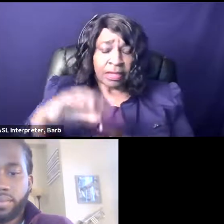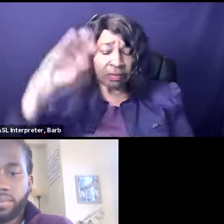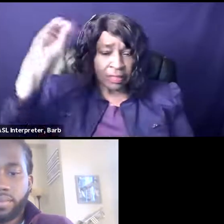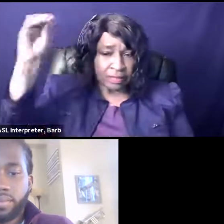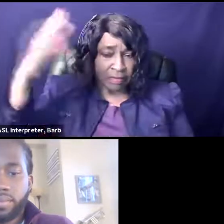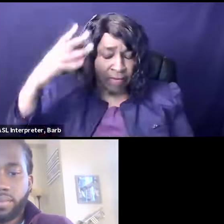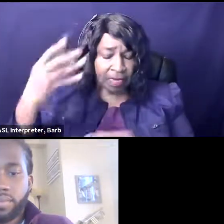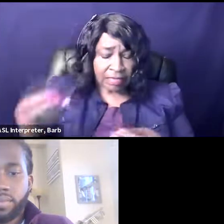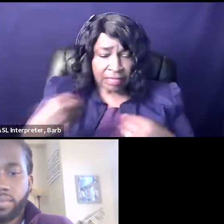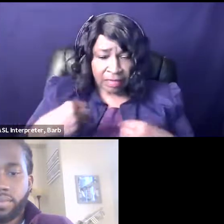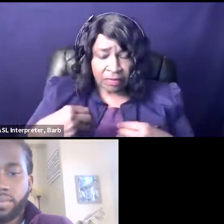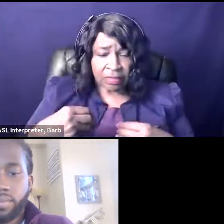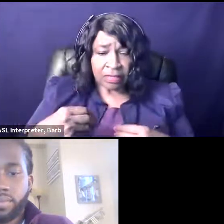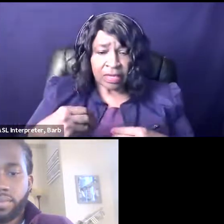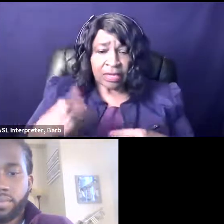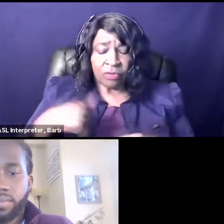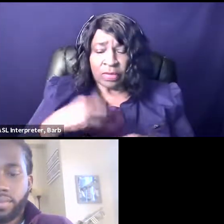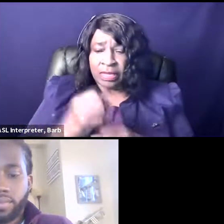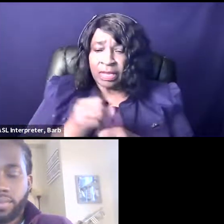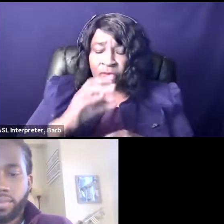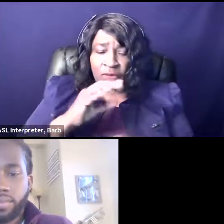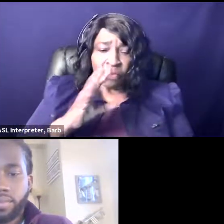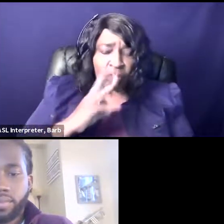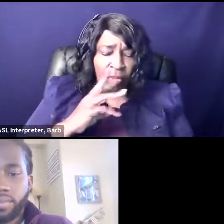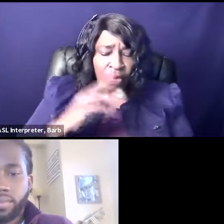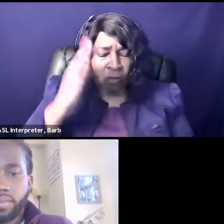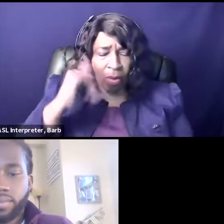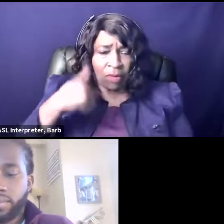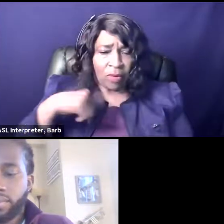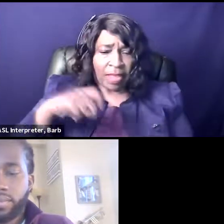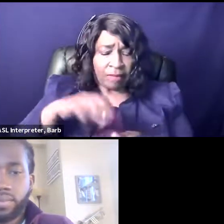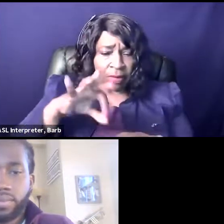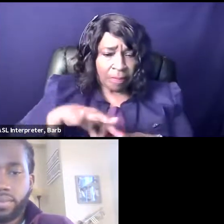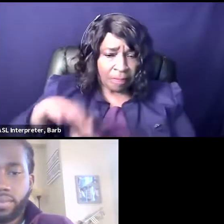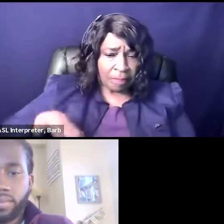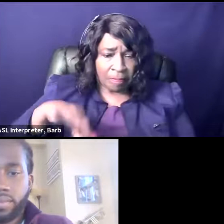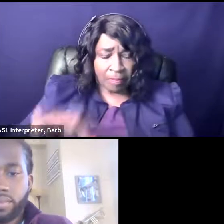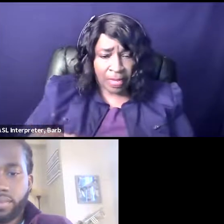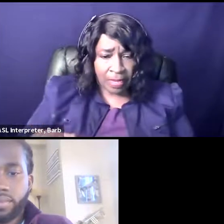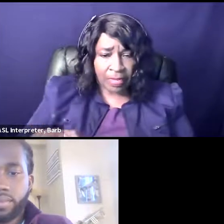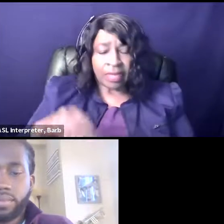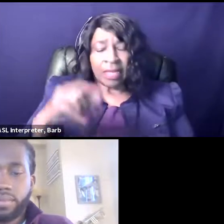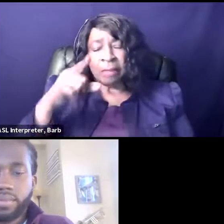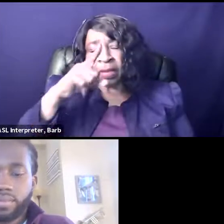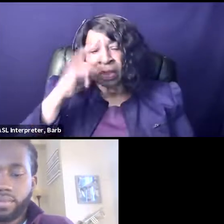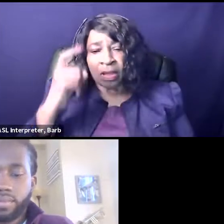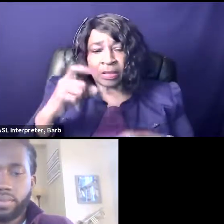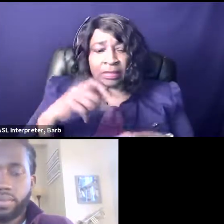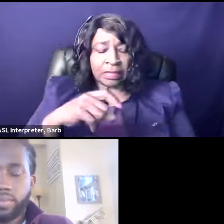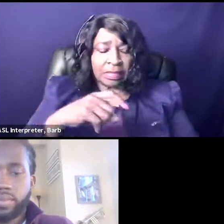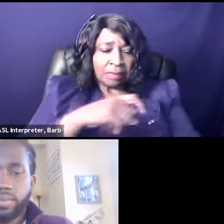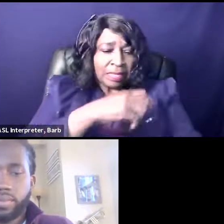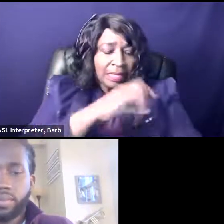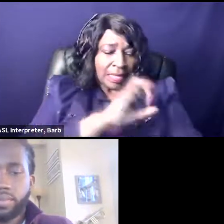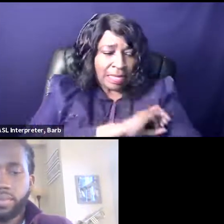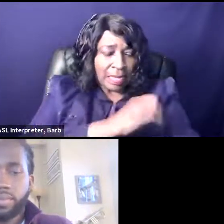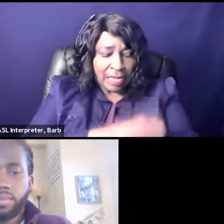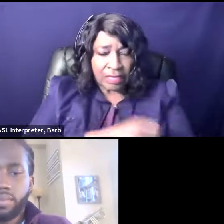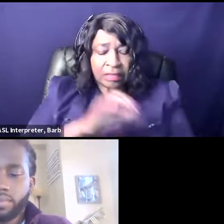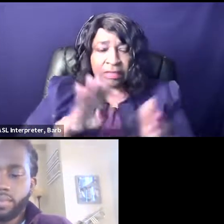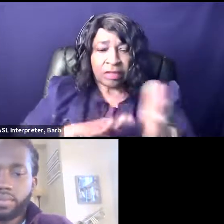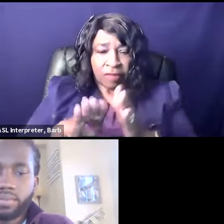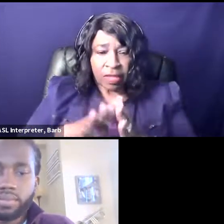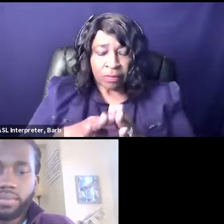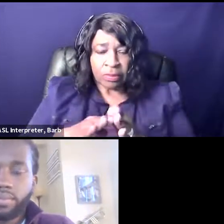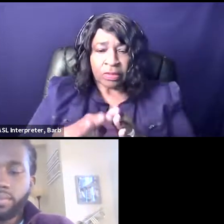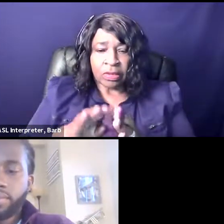us, that we can get from water. Because energy development and energy expansion was funded by investors